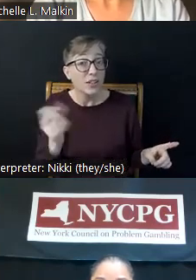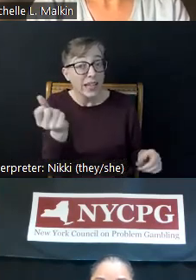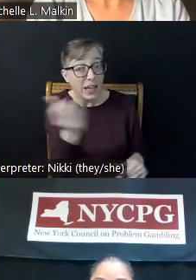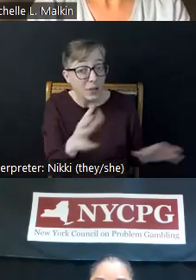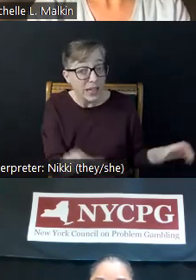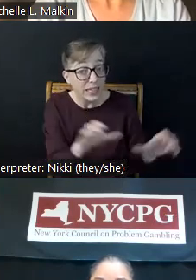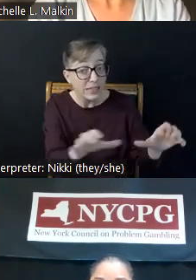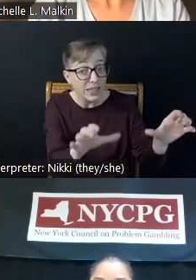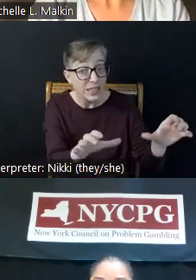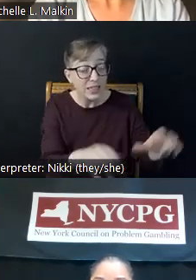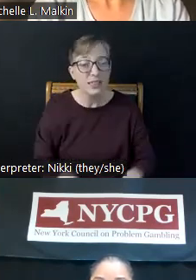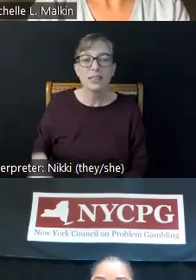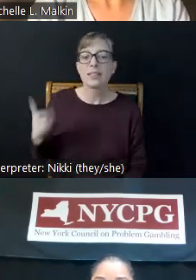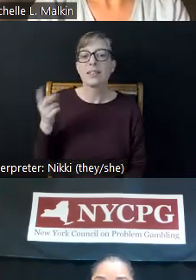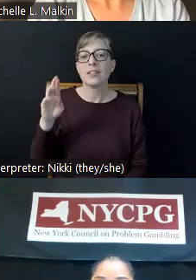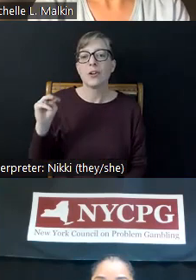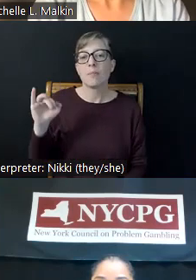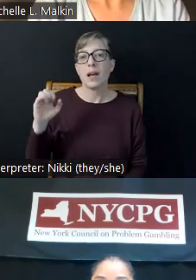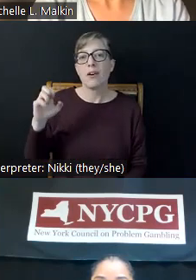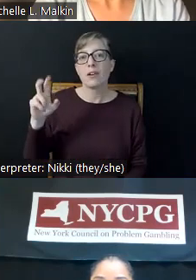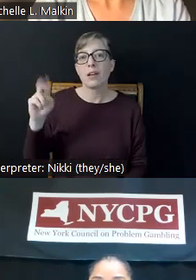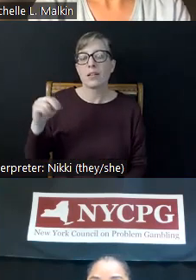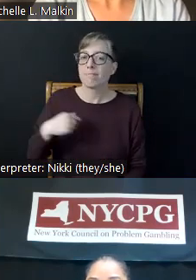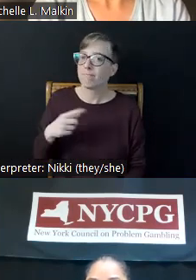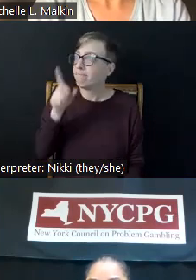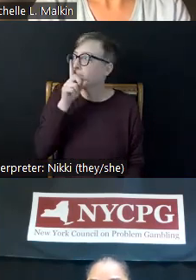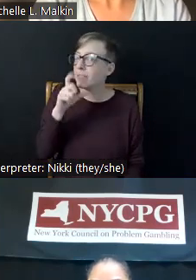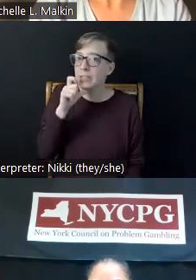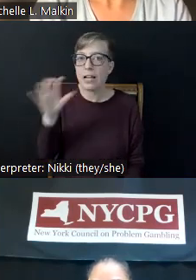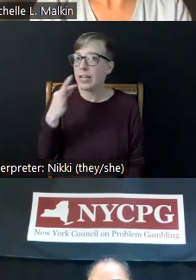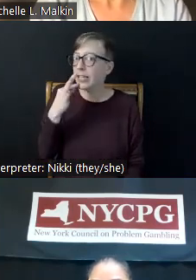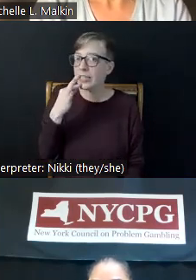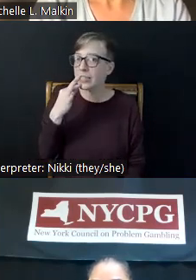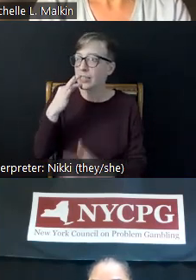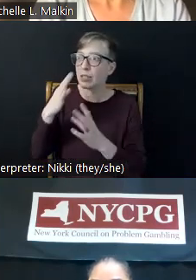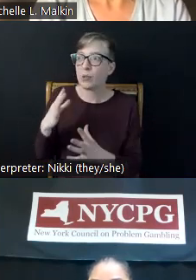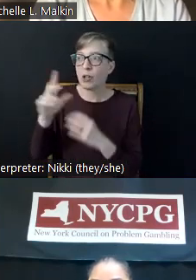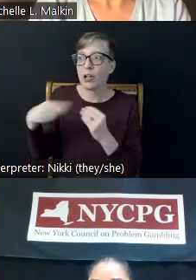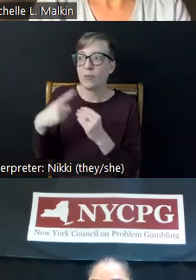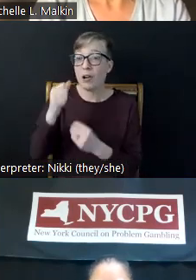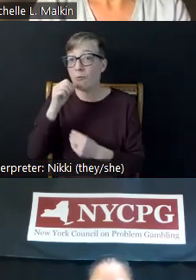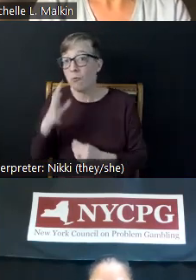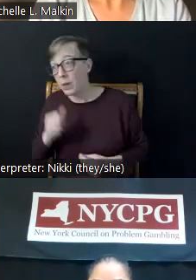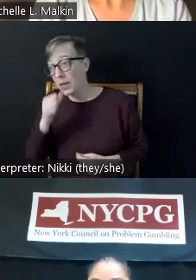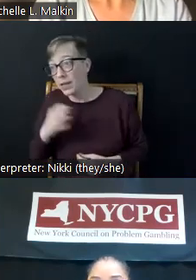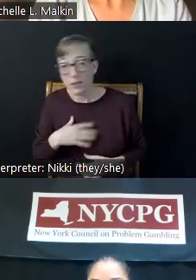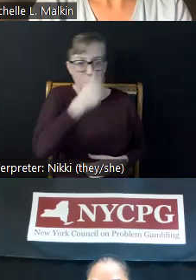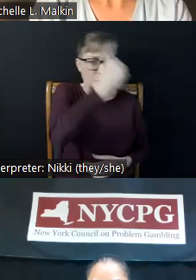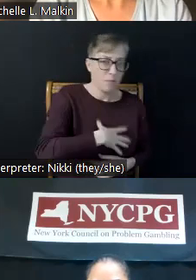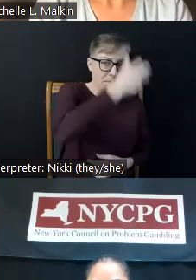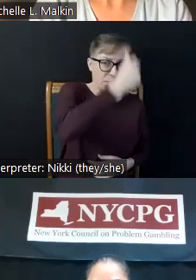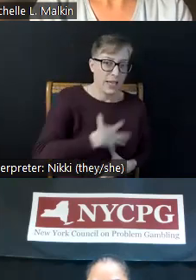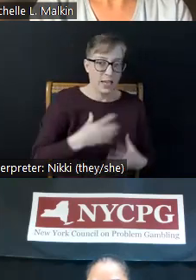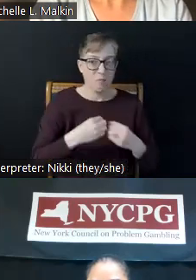not say I'm an expert on whether men or women are more likely to get a divorce due to gambling. What I